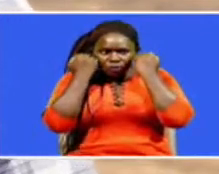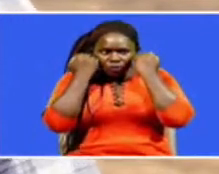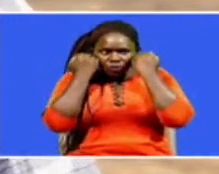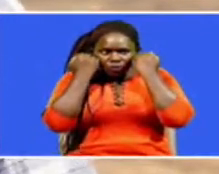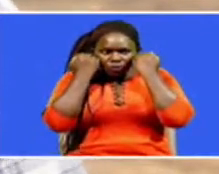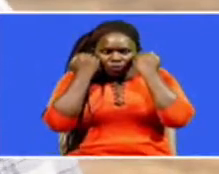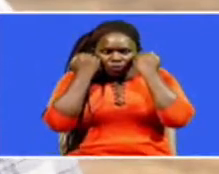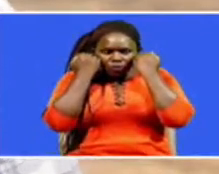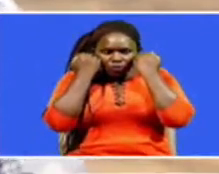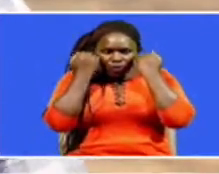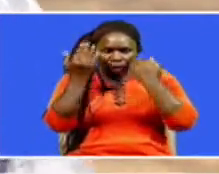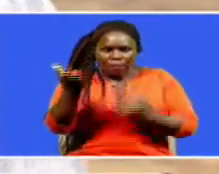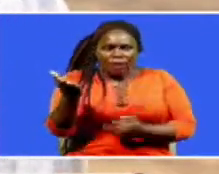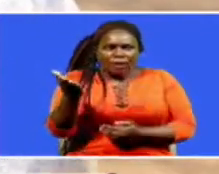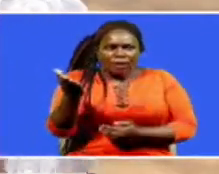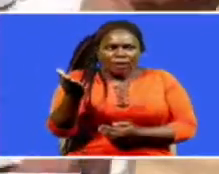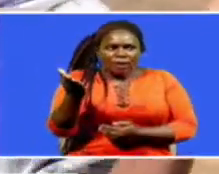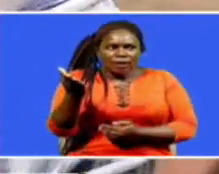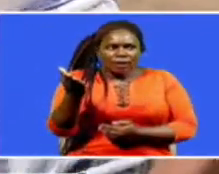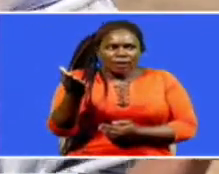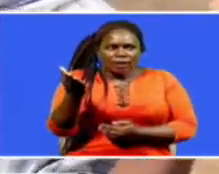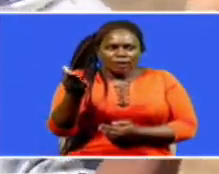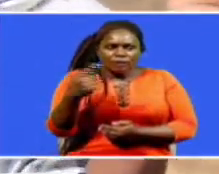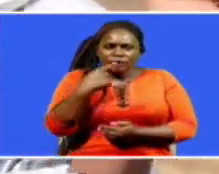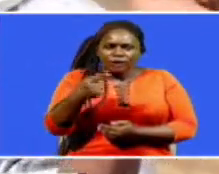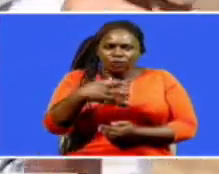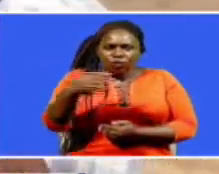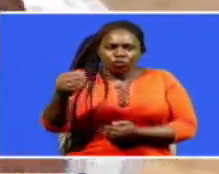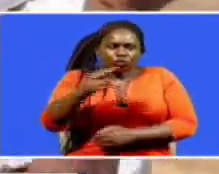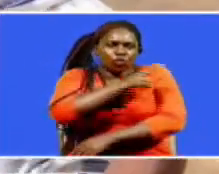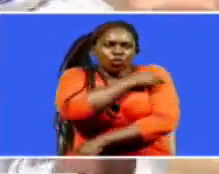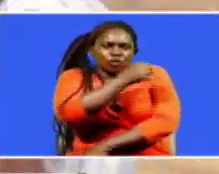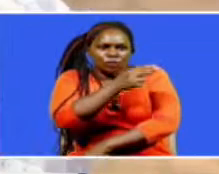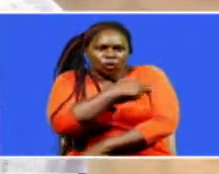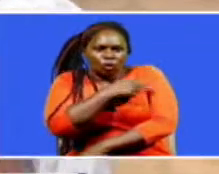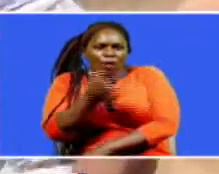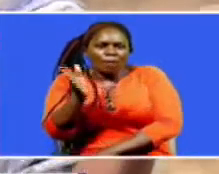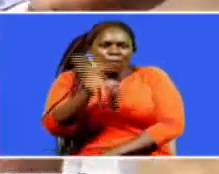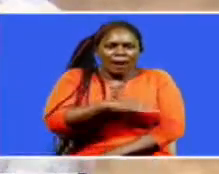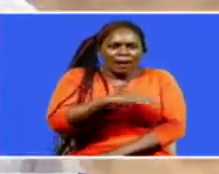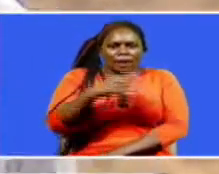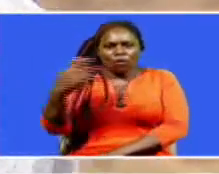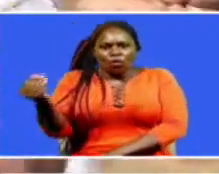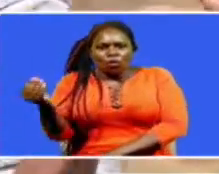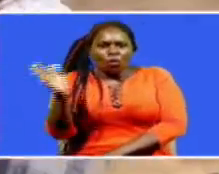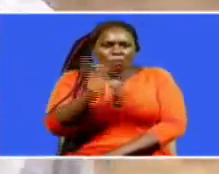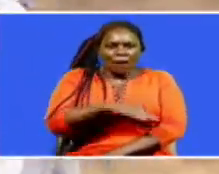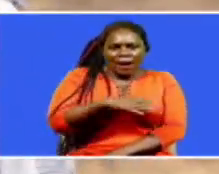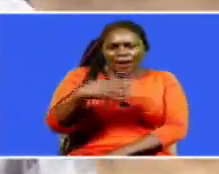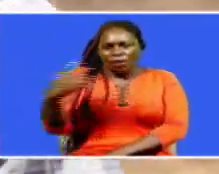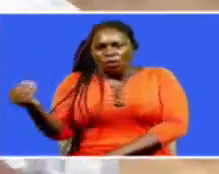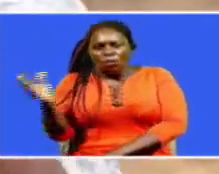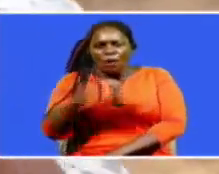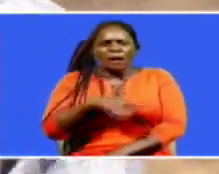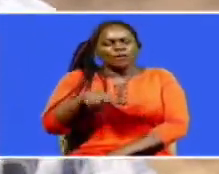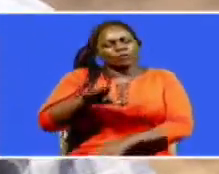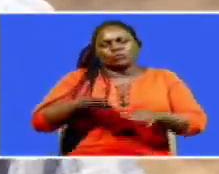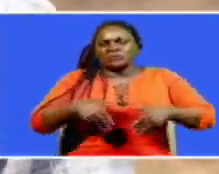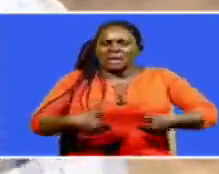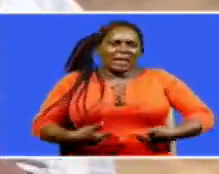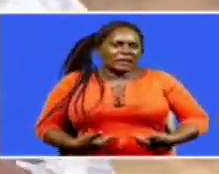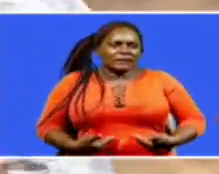kotini hapa polisi, unaambia enda hospitali, enda rudi, kwenda mpaka